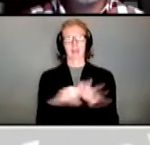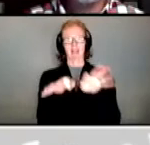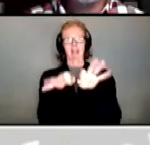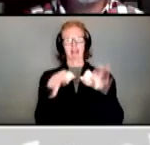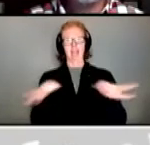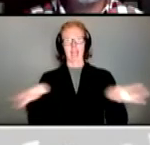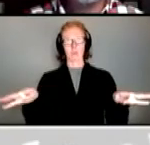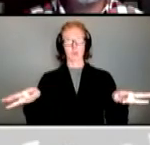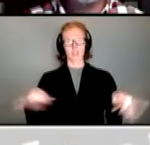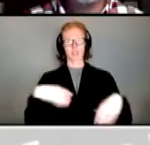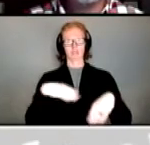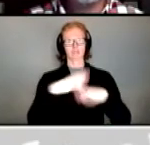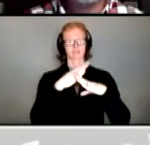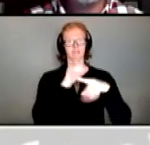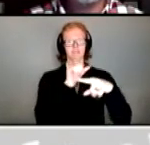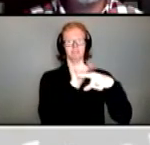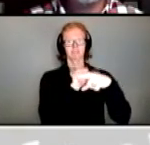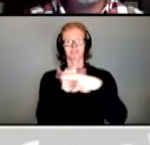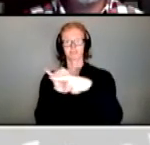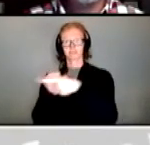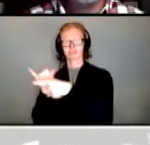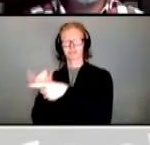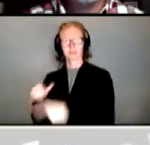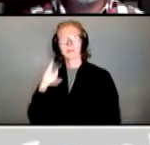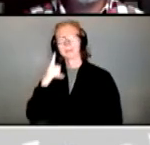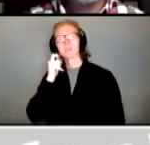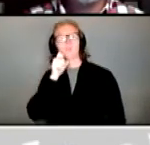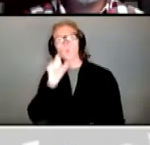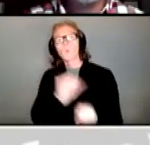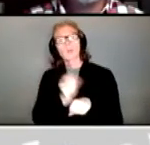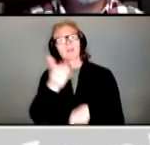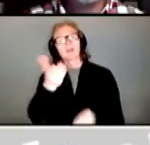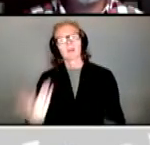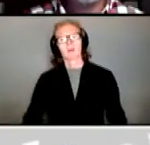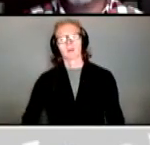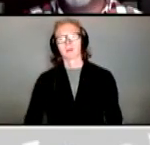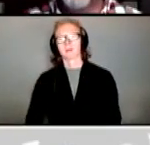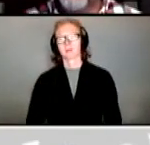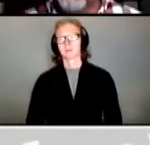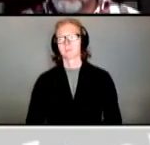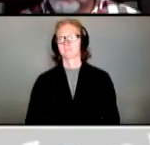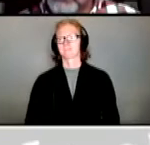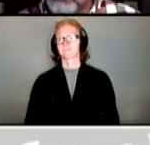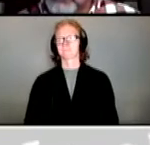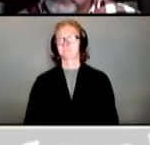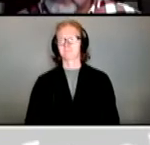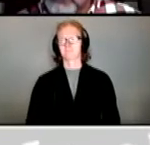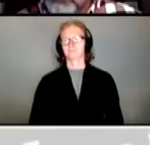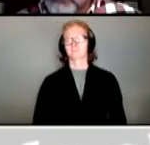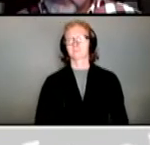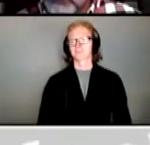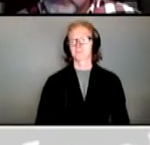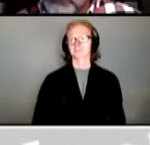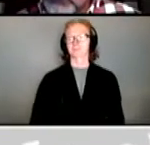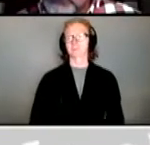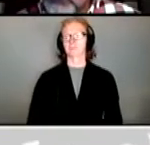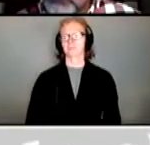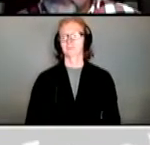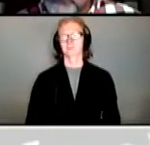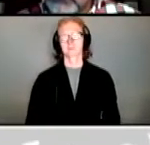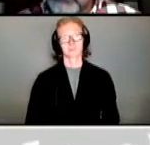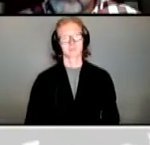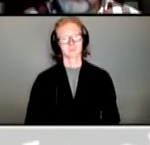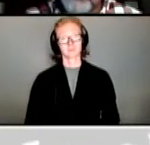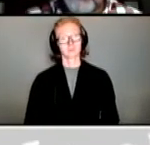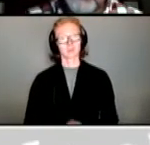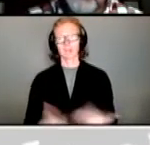barriers because we don't work in your industries. So if you can help us, and I'm a chair and I'm really serious about